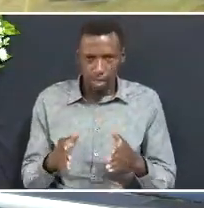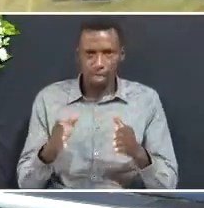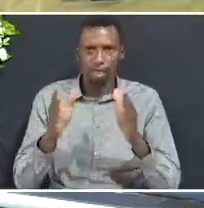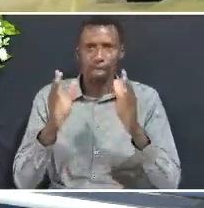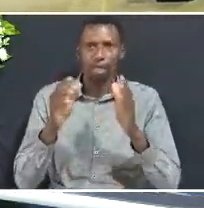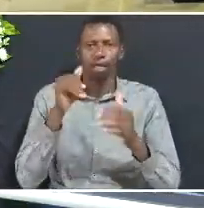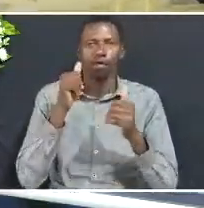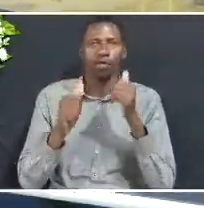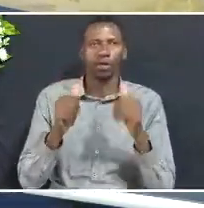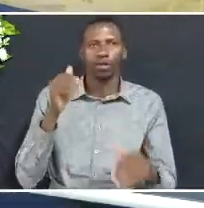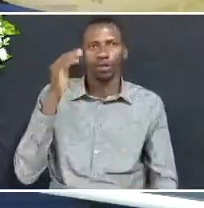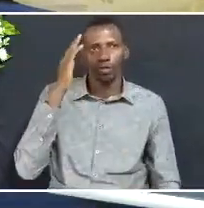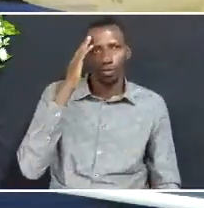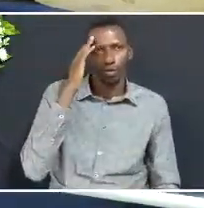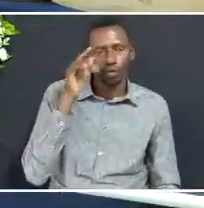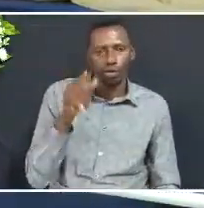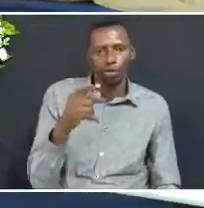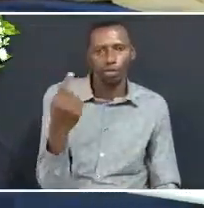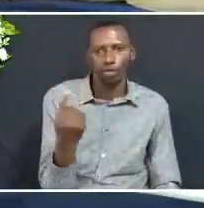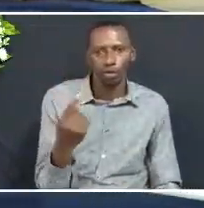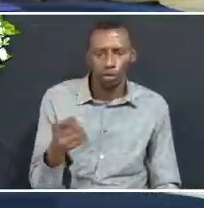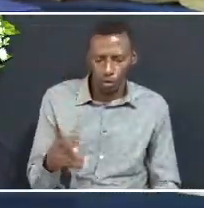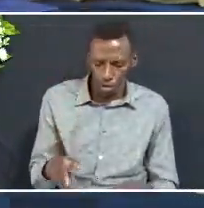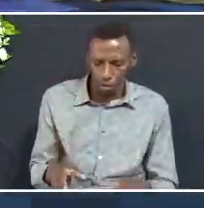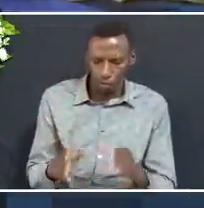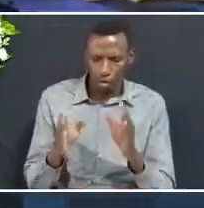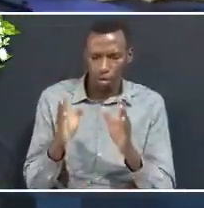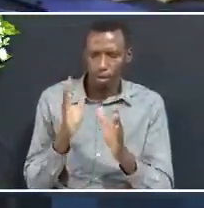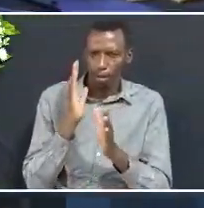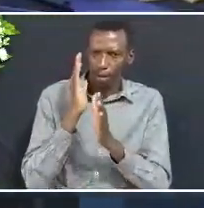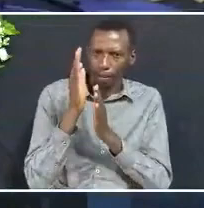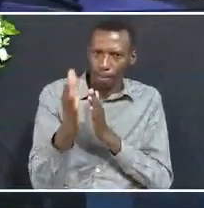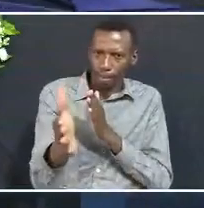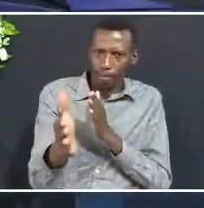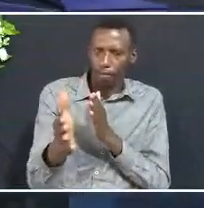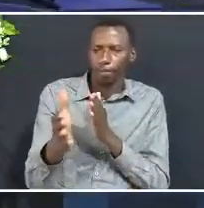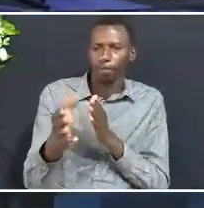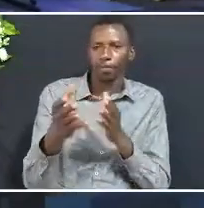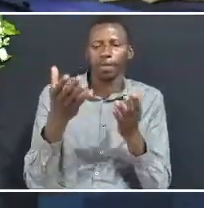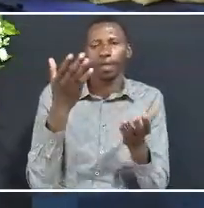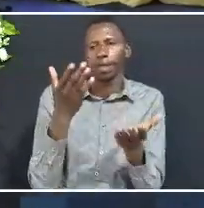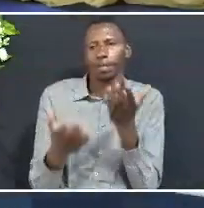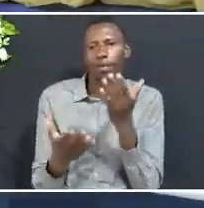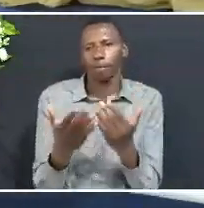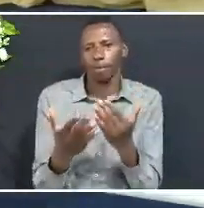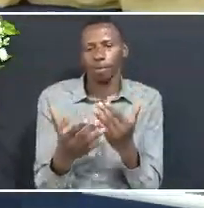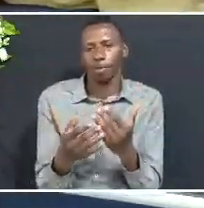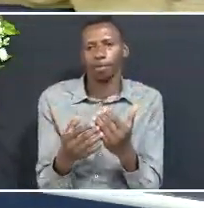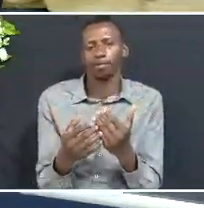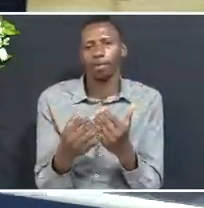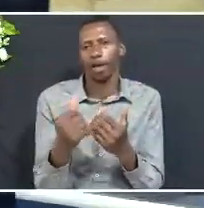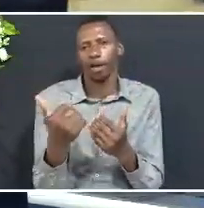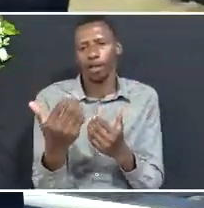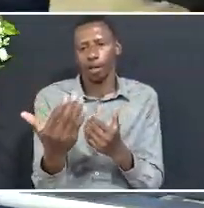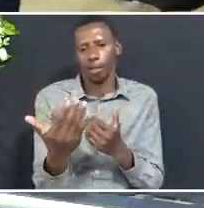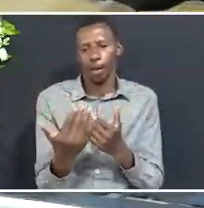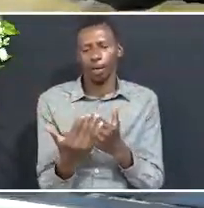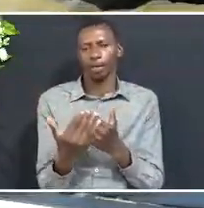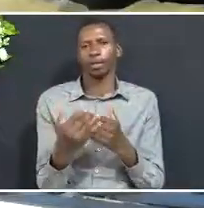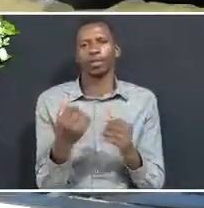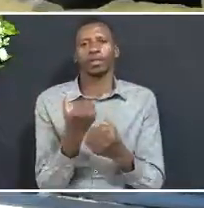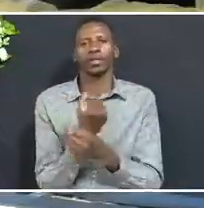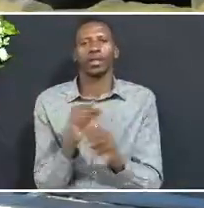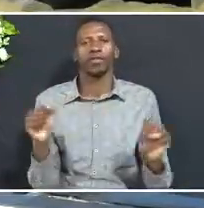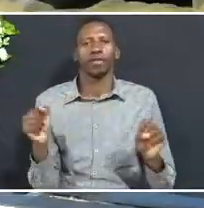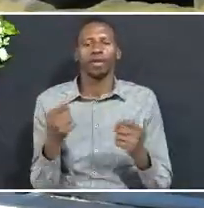that it was the only route going to the very specific place, he could have been safe. But he